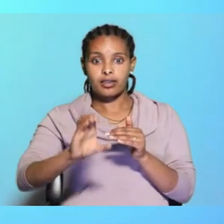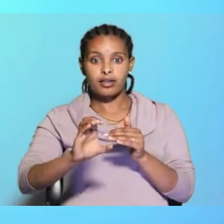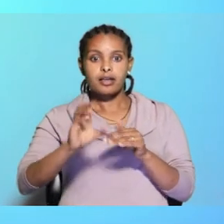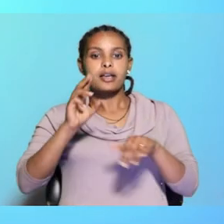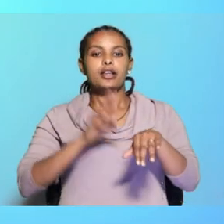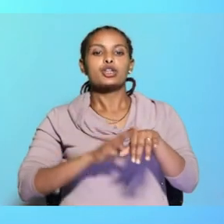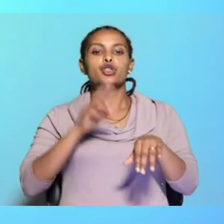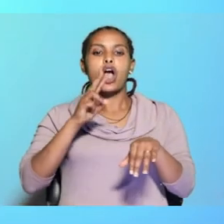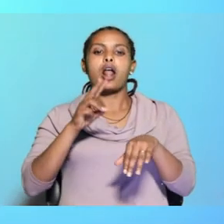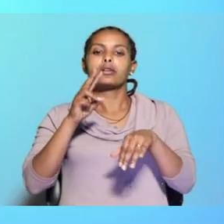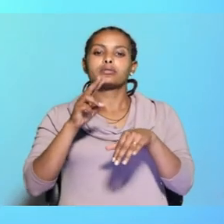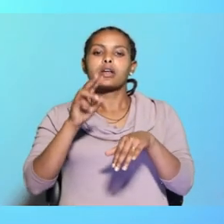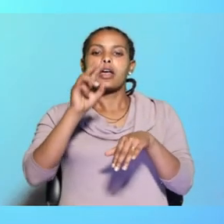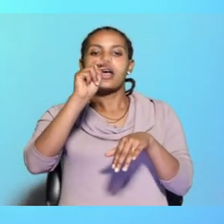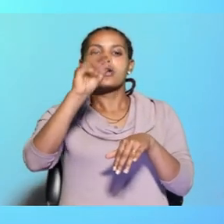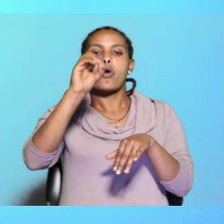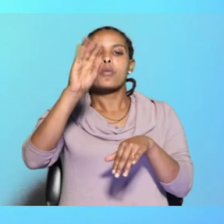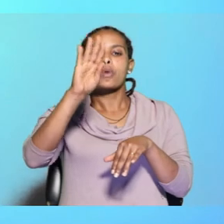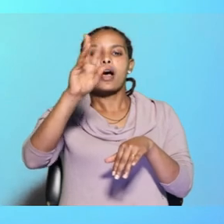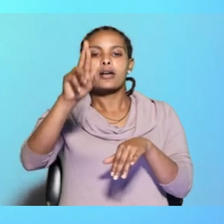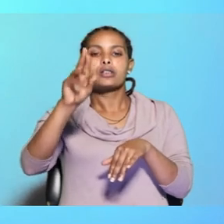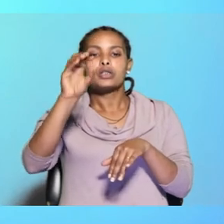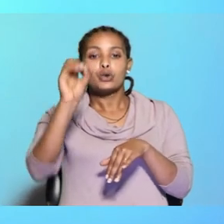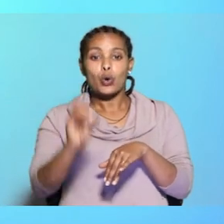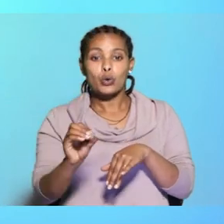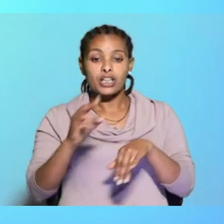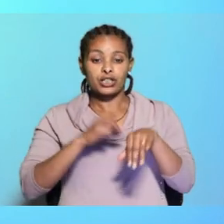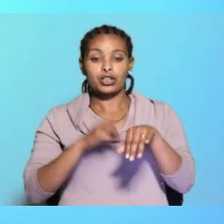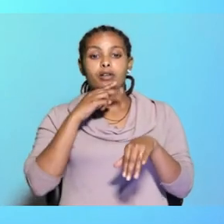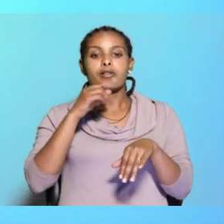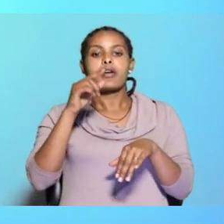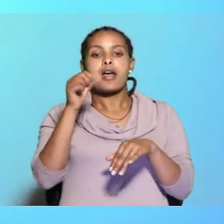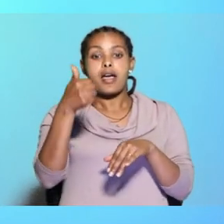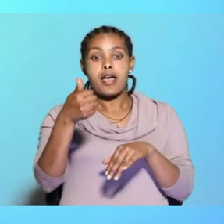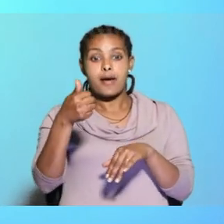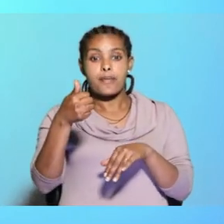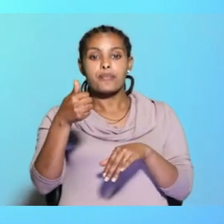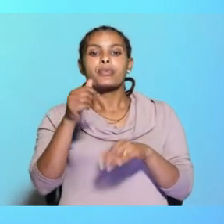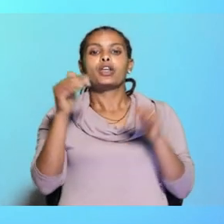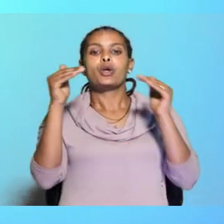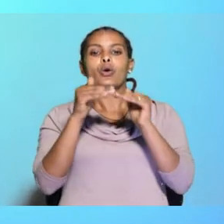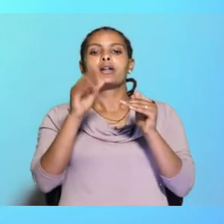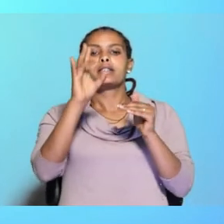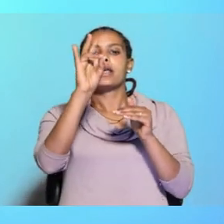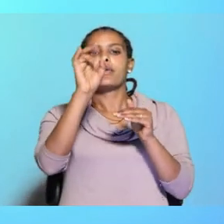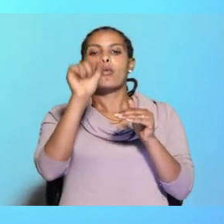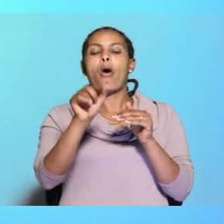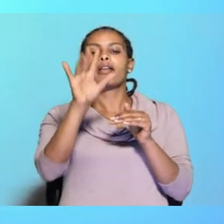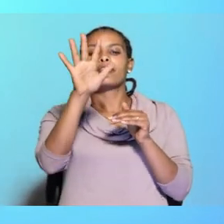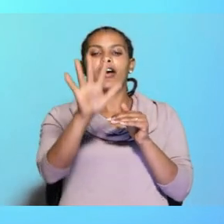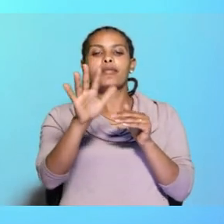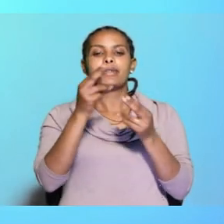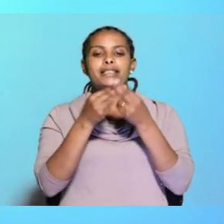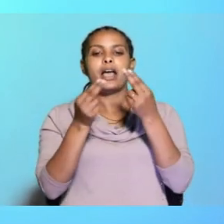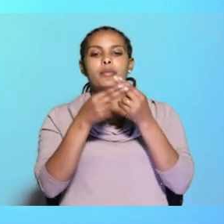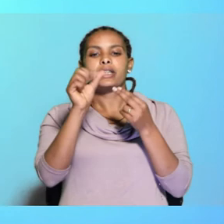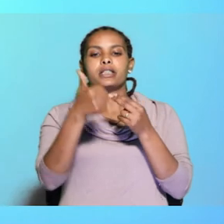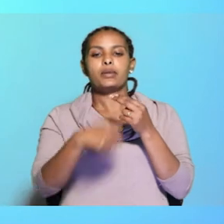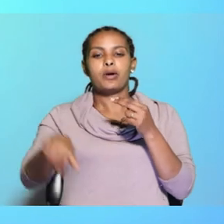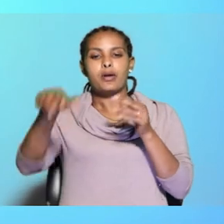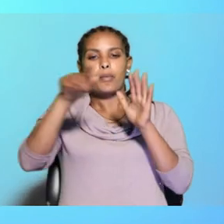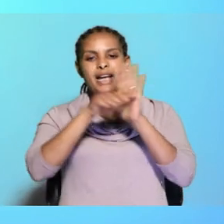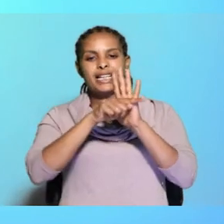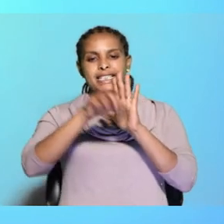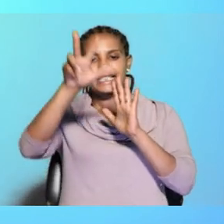initial calculation of n o b r naught initial cancellation anodes equal 7.5 times ten the power